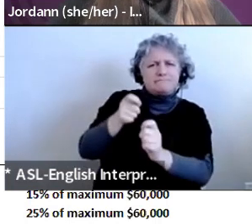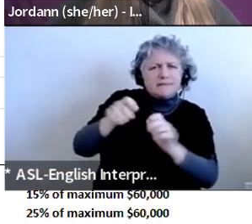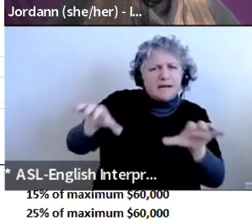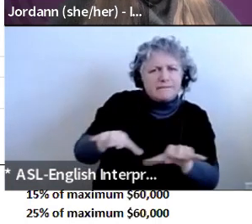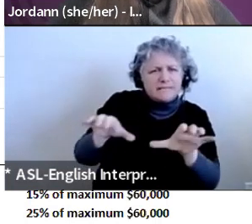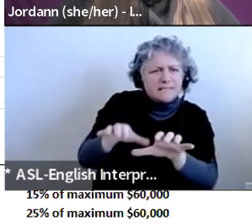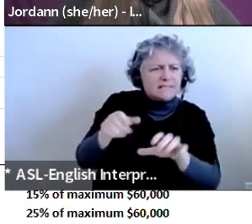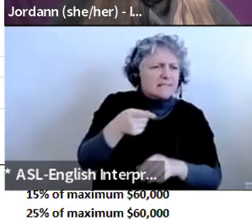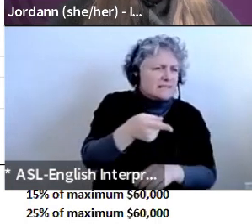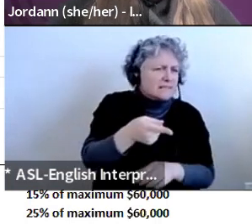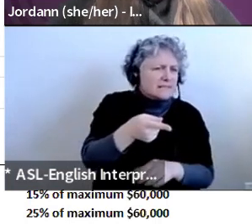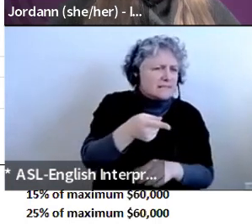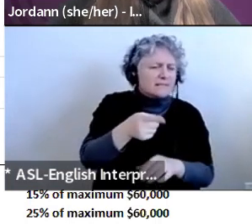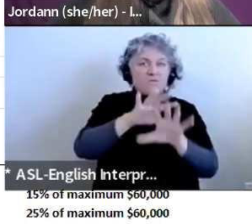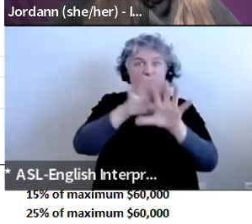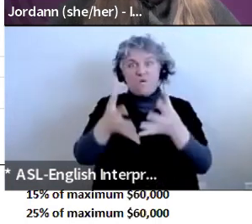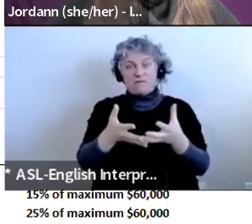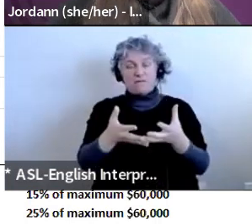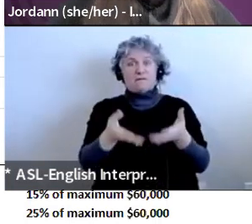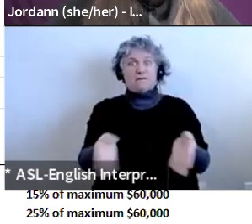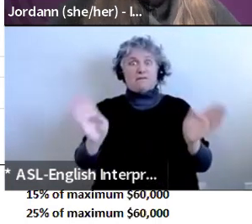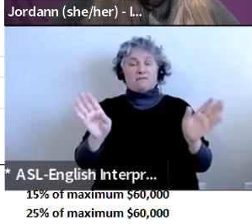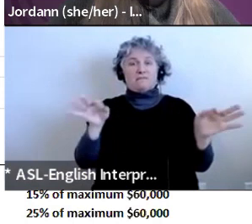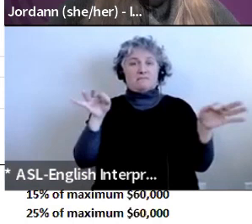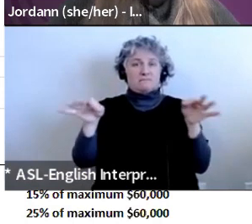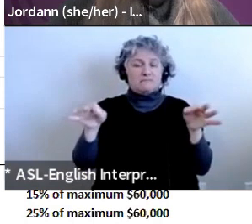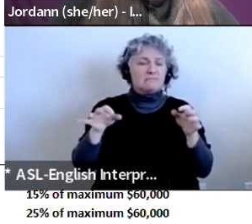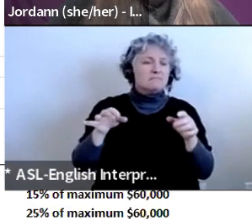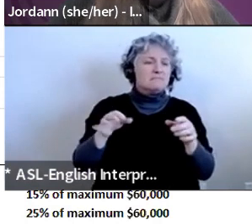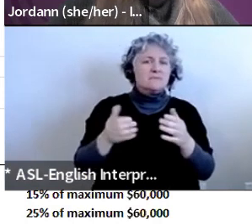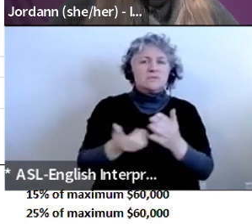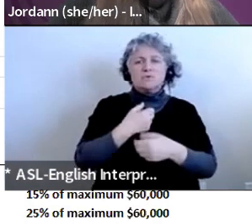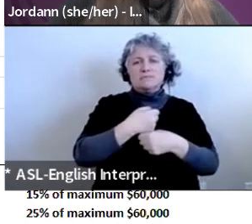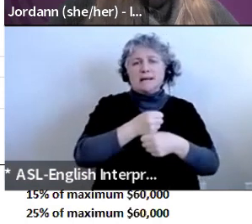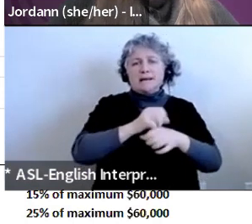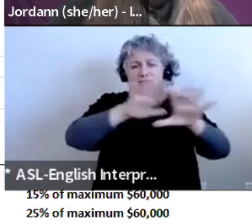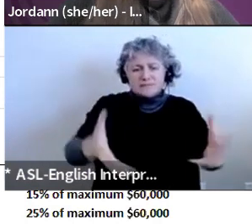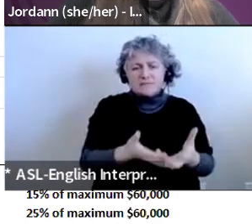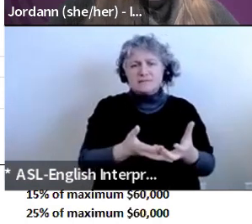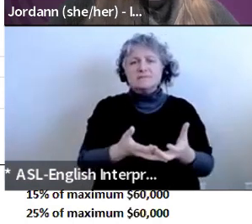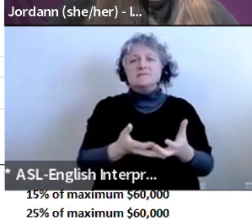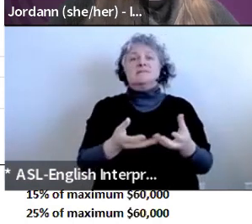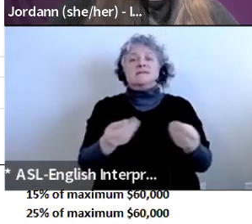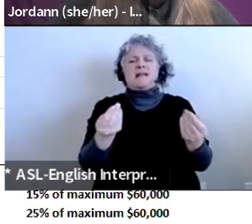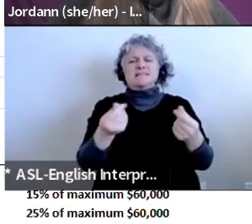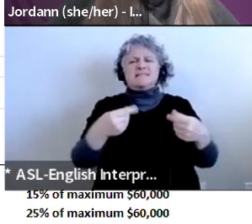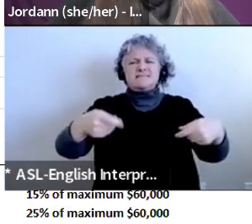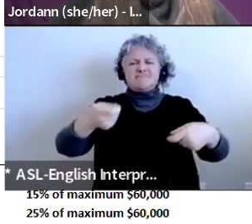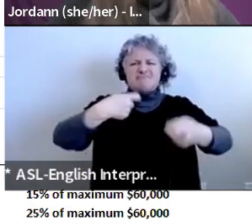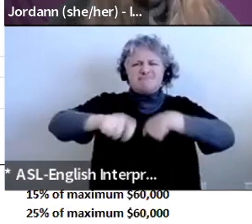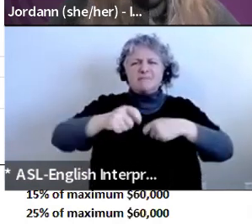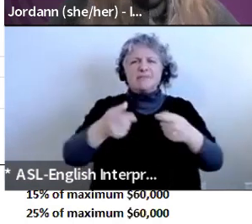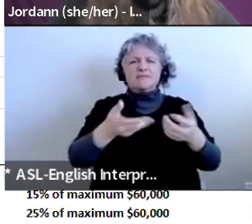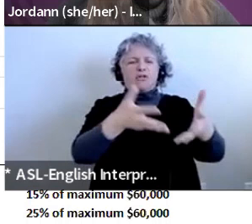activities. So the overall activity is creating new packaging, biodegradable options to replace plastic materials. There's